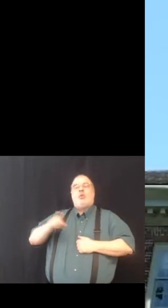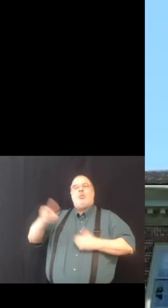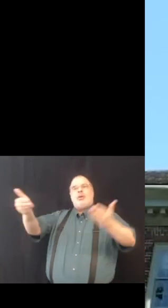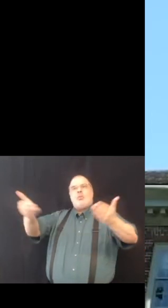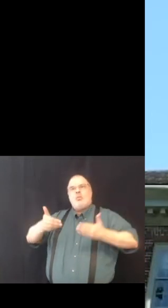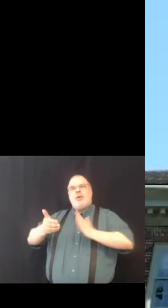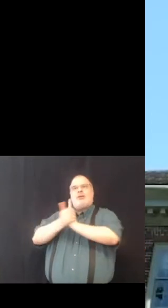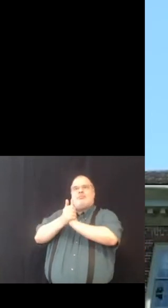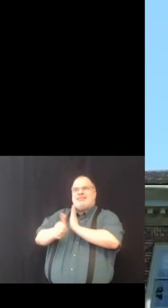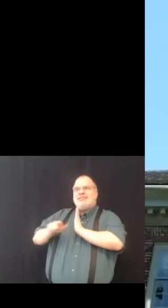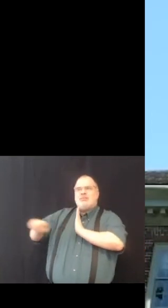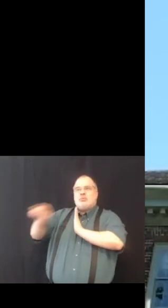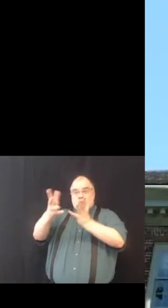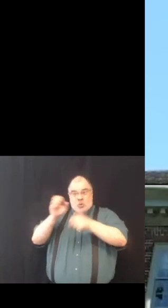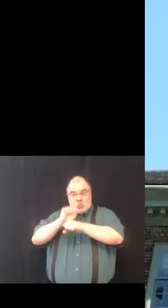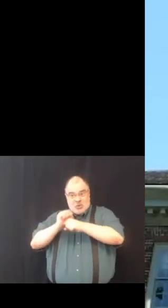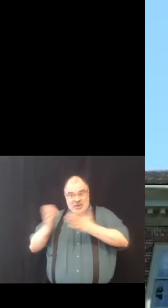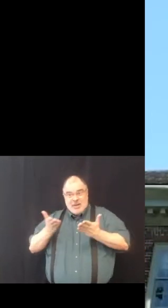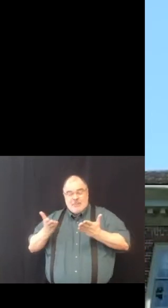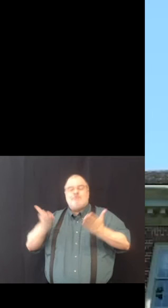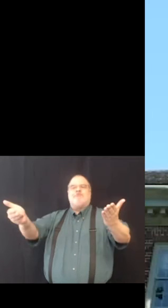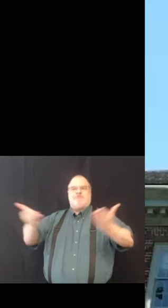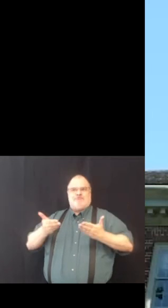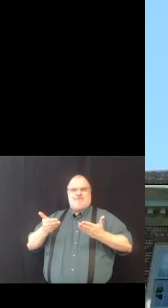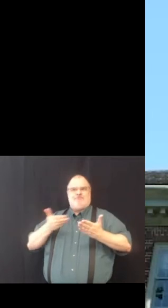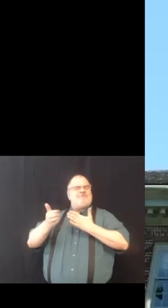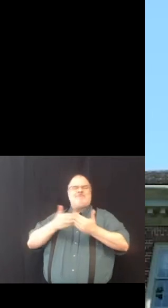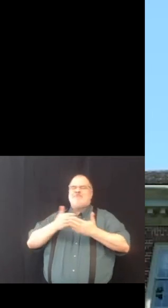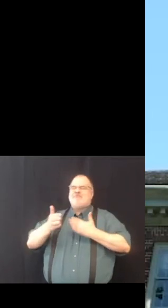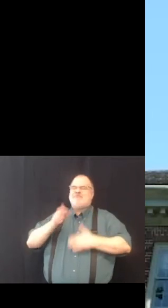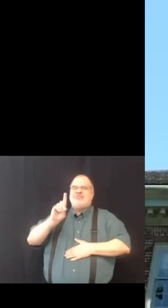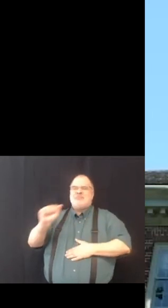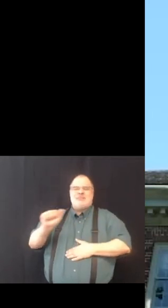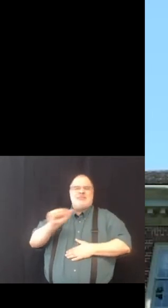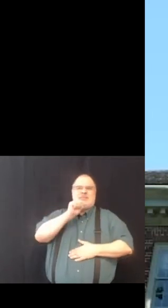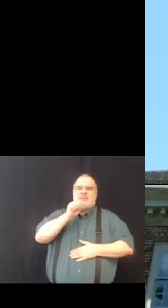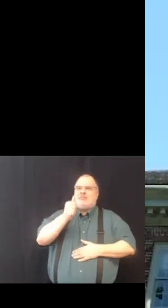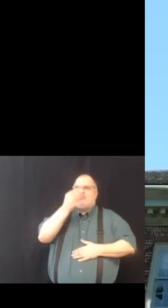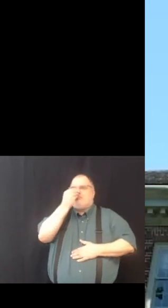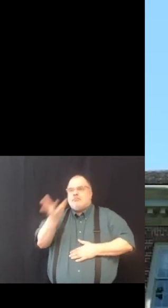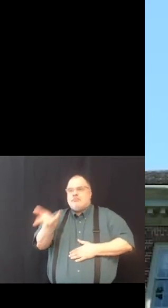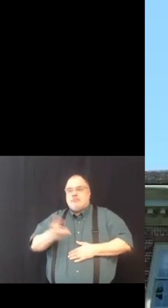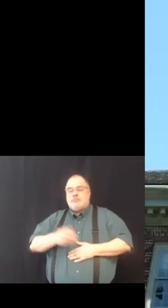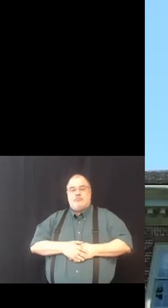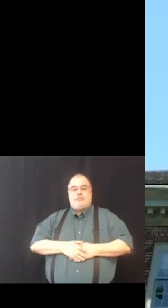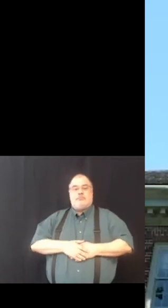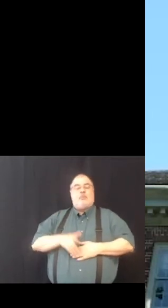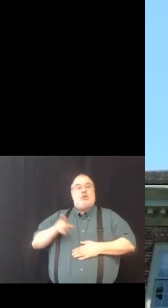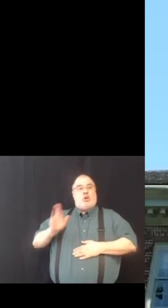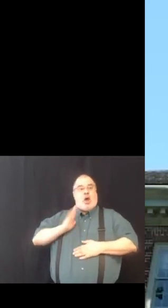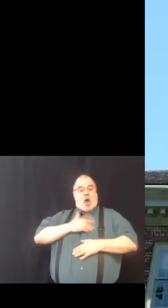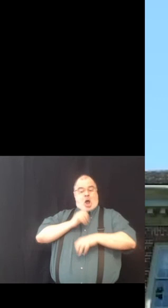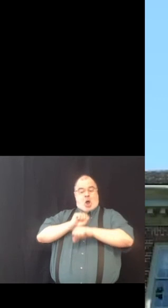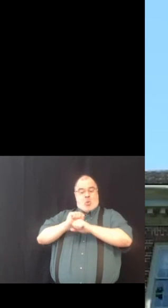who is interested in working here, including those with disabilities, and we are committed to offering a workplace culture that is accepting